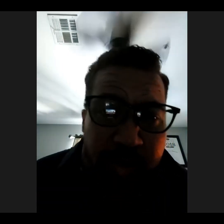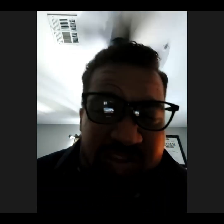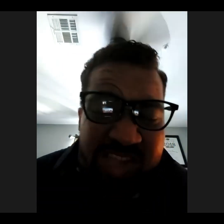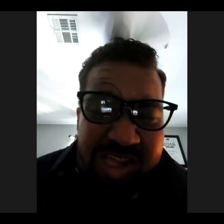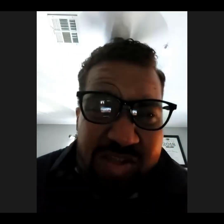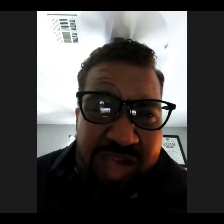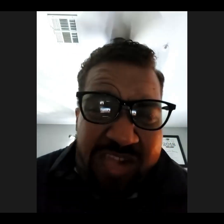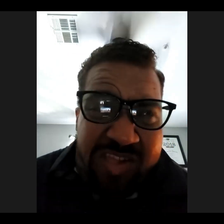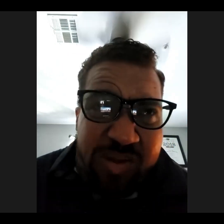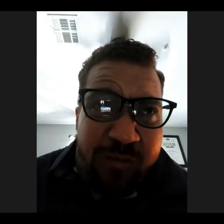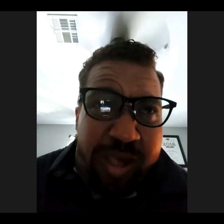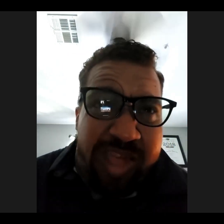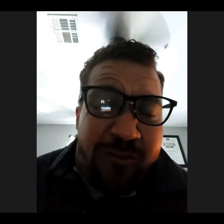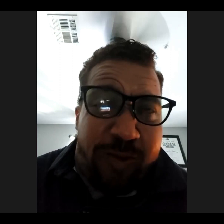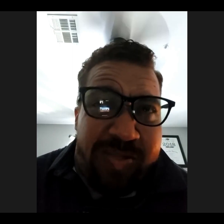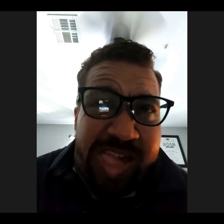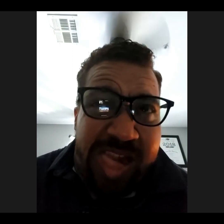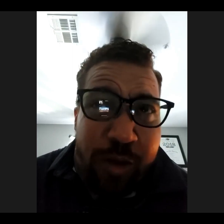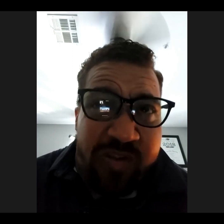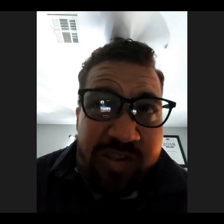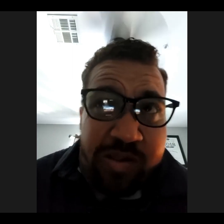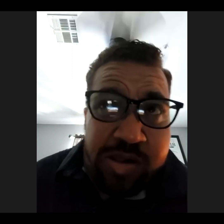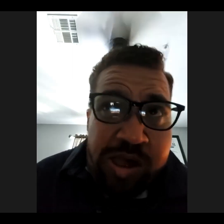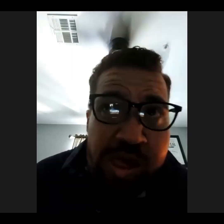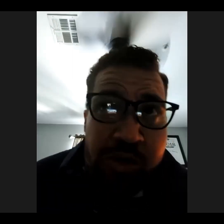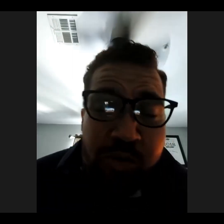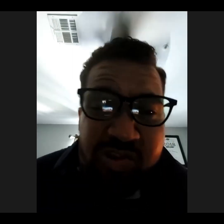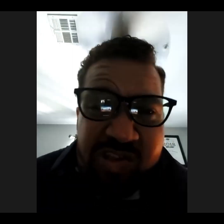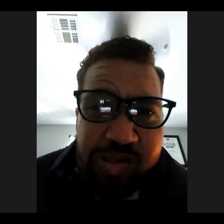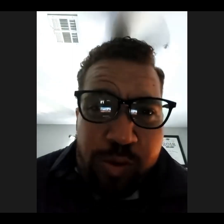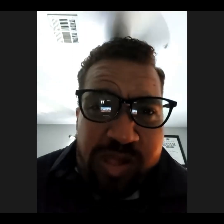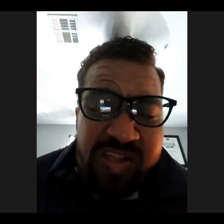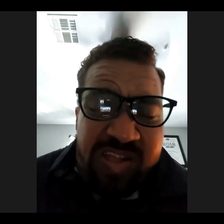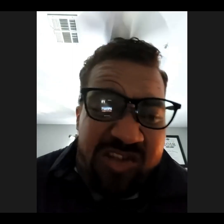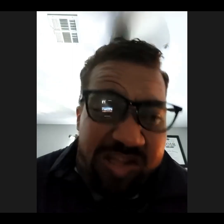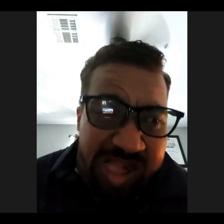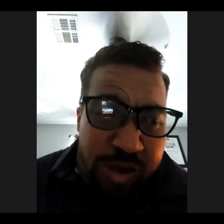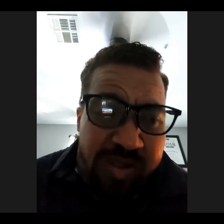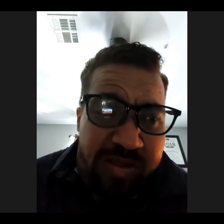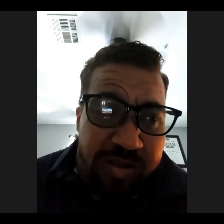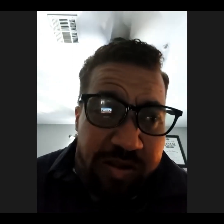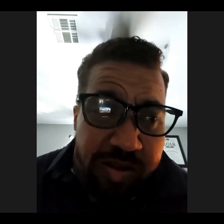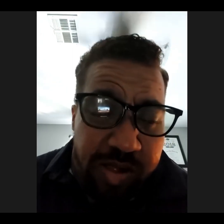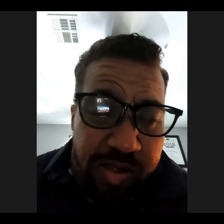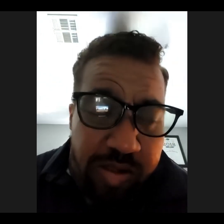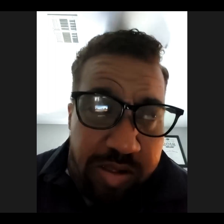I was taking classes over at the Friendly House, which is an organization here in